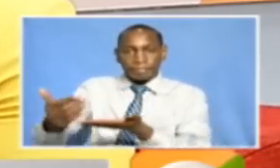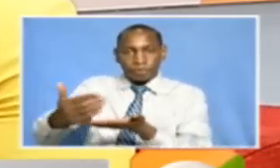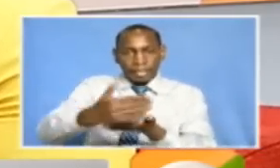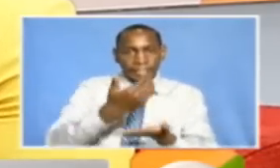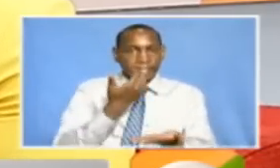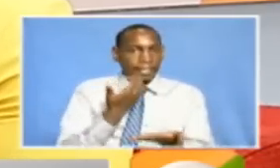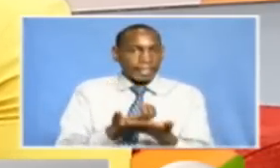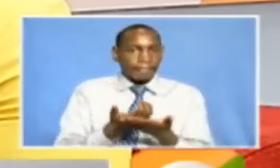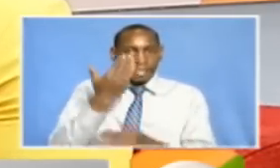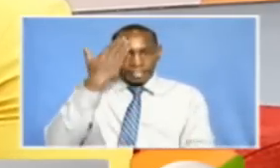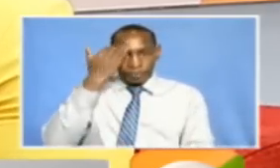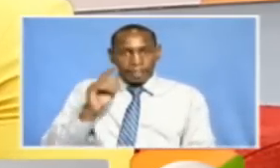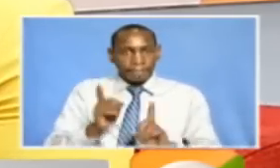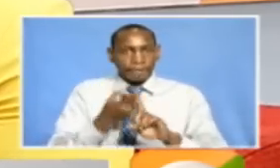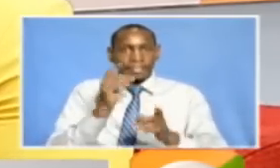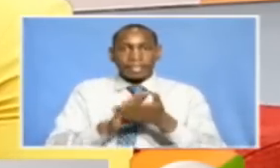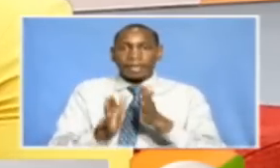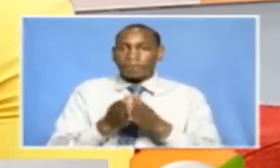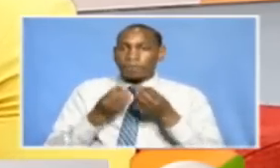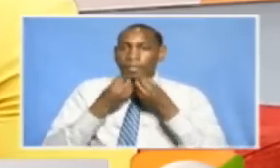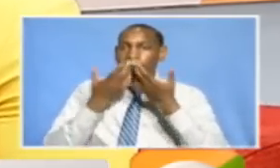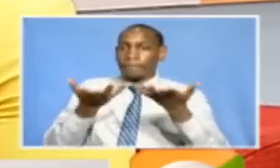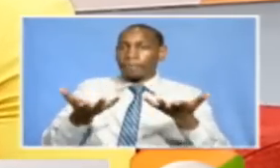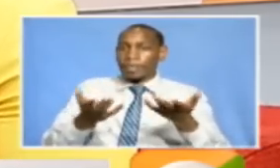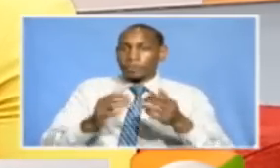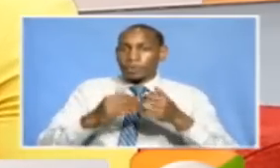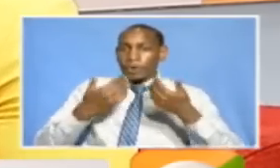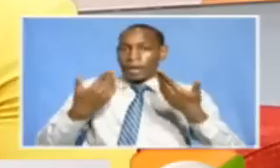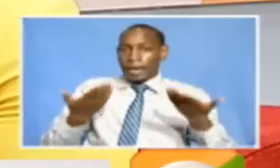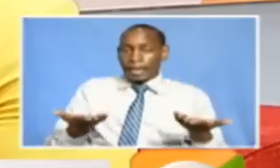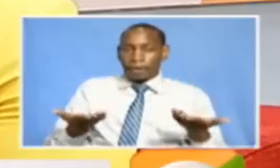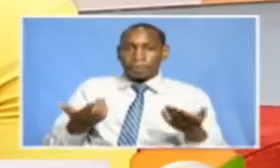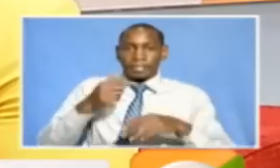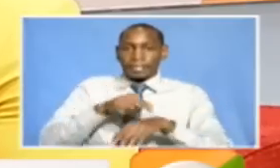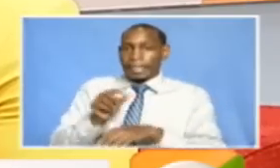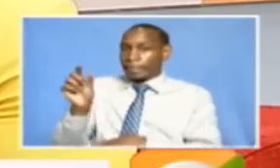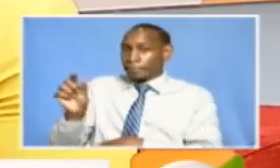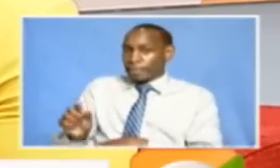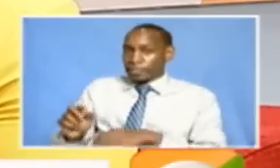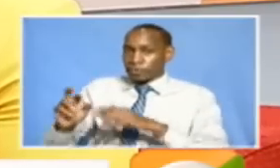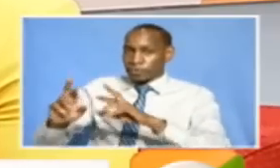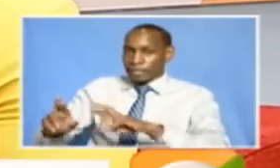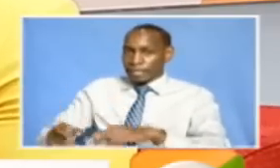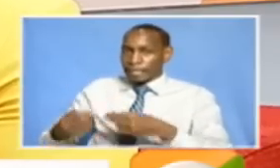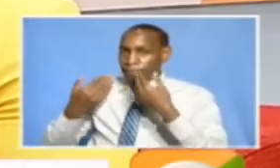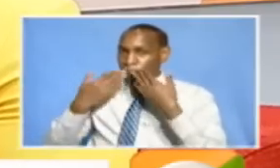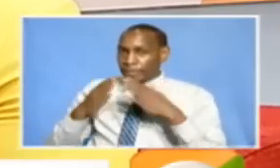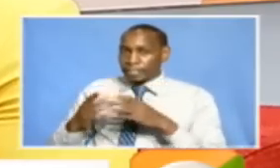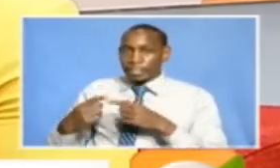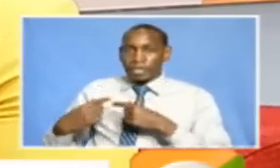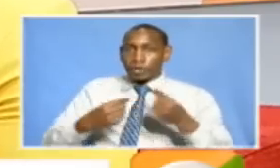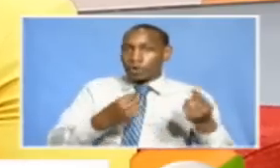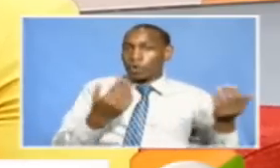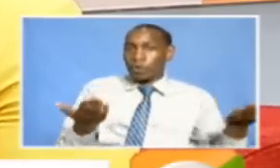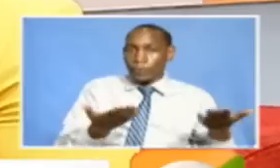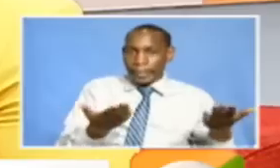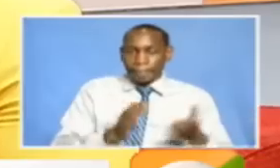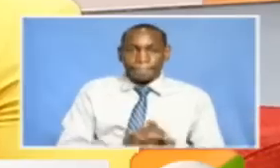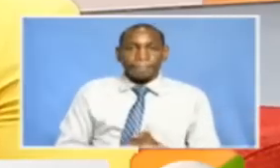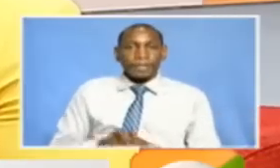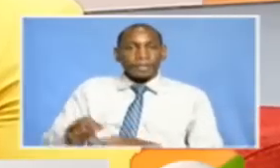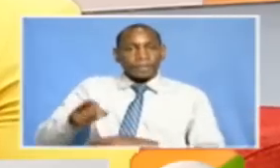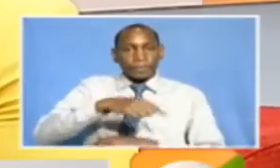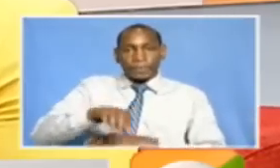evidence. Because first of all, there is no information. How do, when a person is raped, where do they run to? Right. At least we